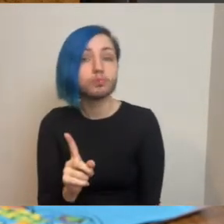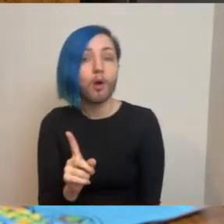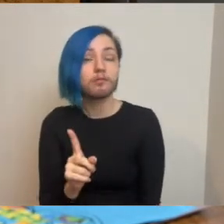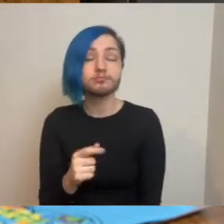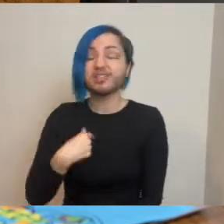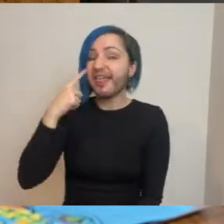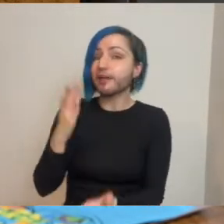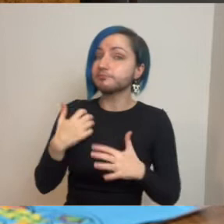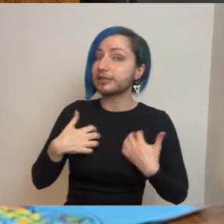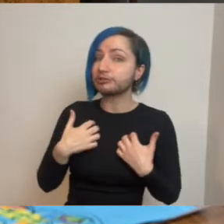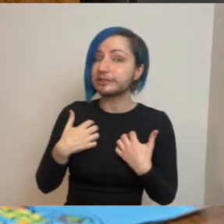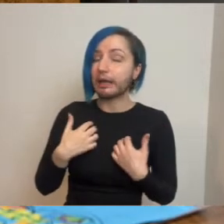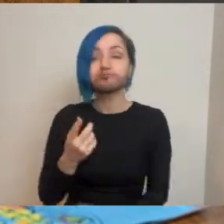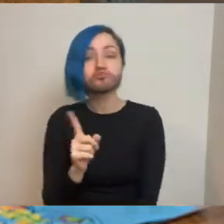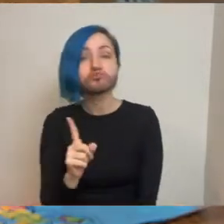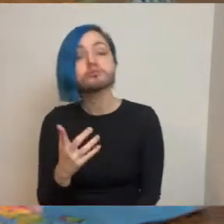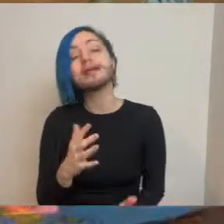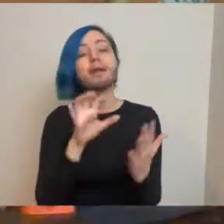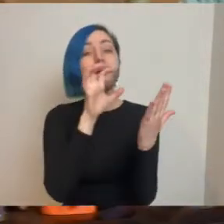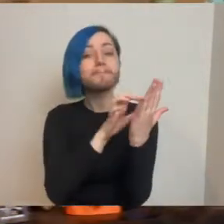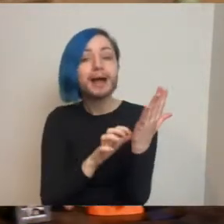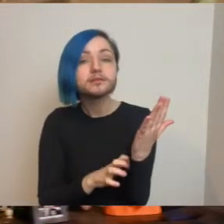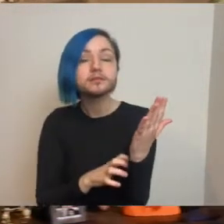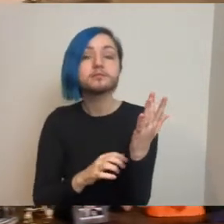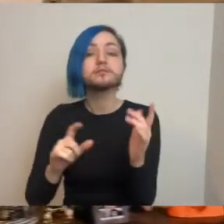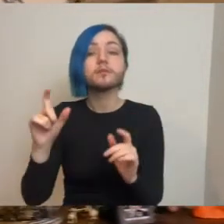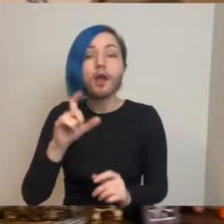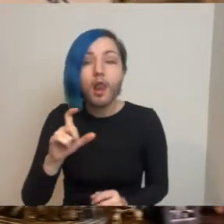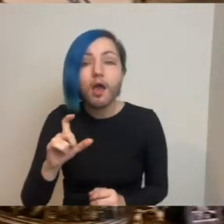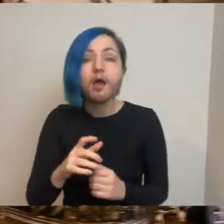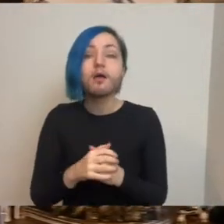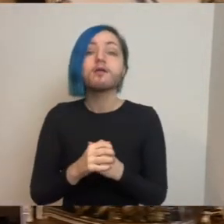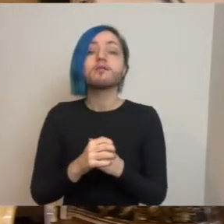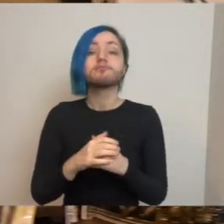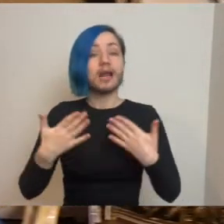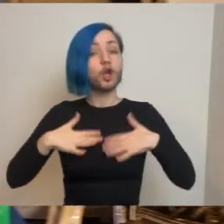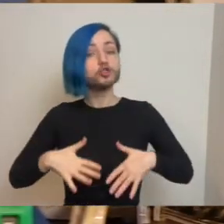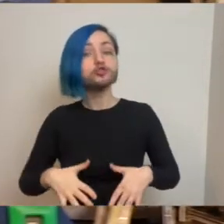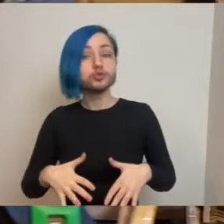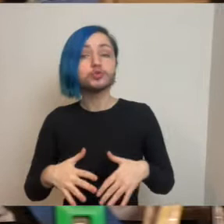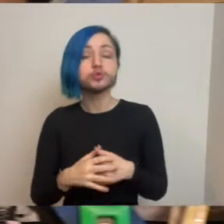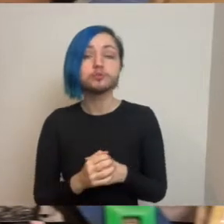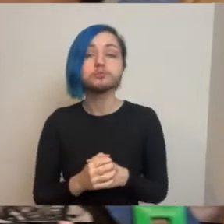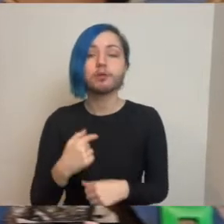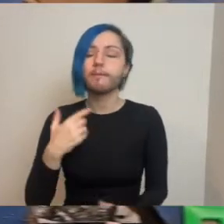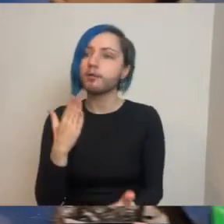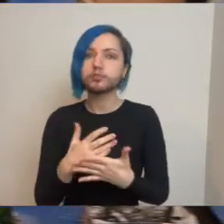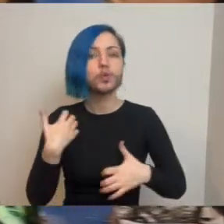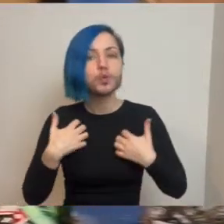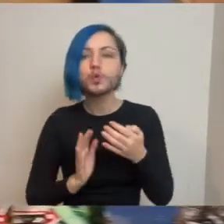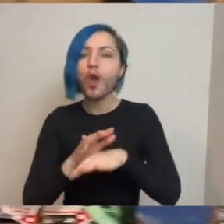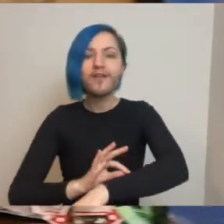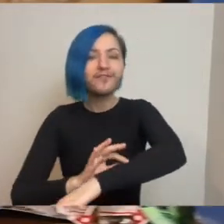interesting for me, has been pattern, color, and costume. So I'm really interested